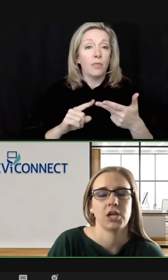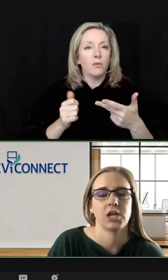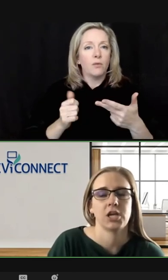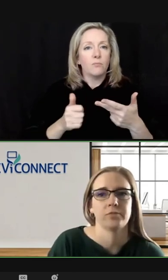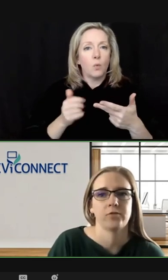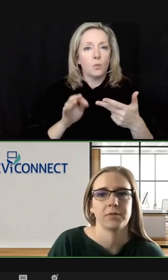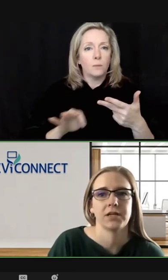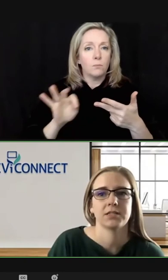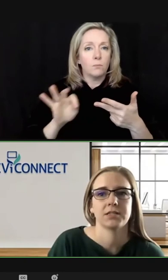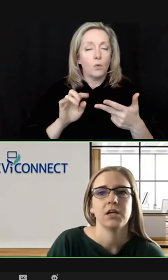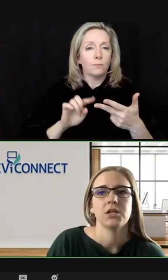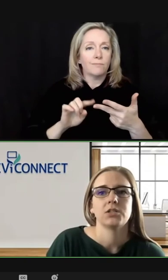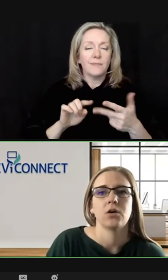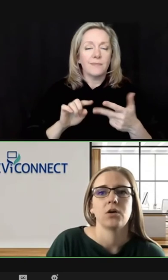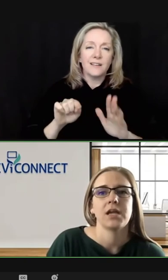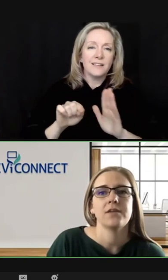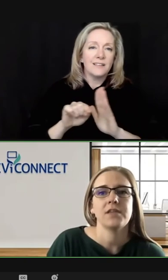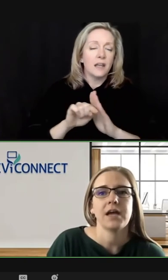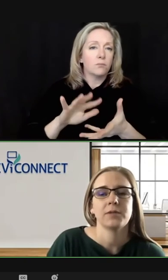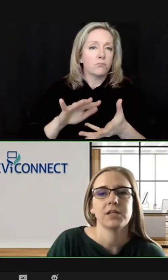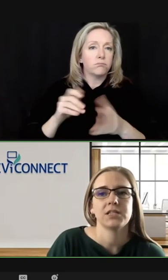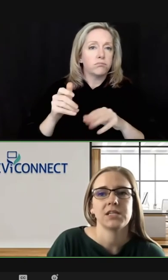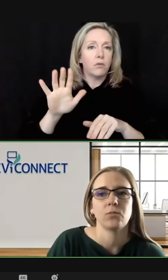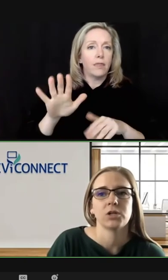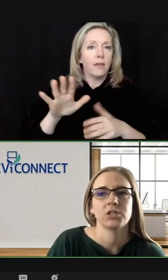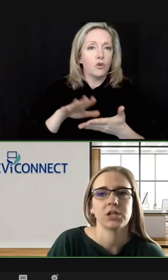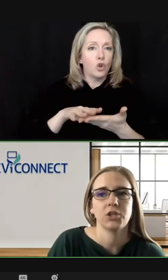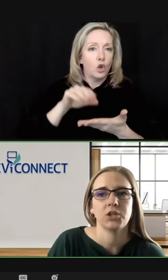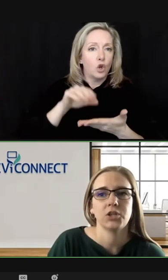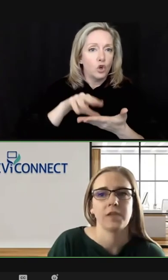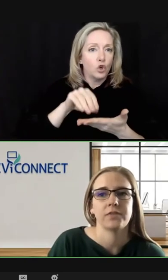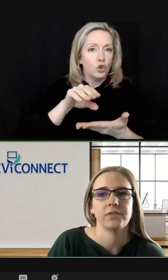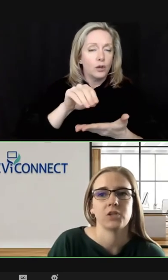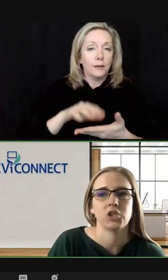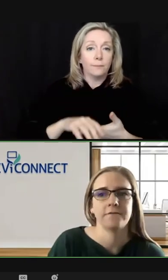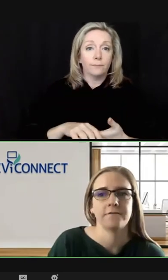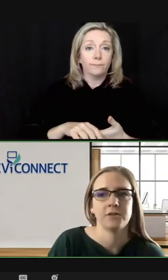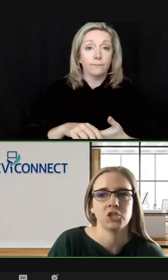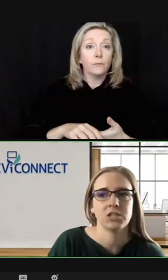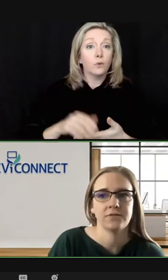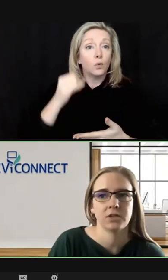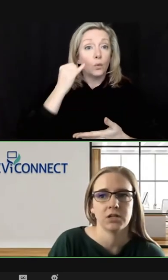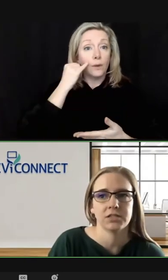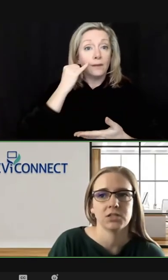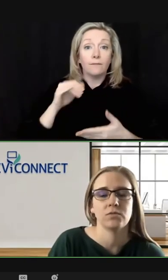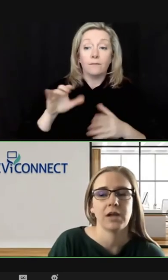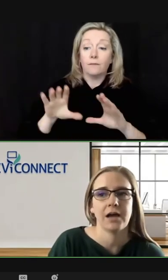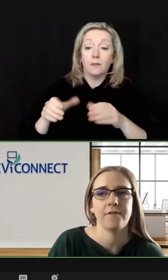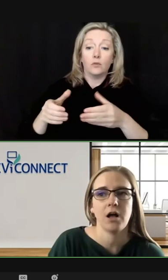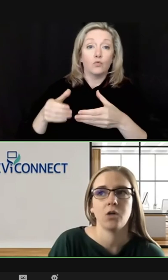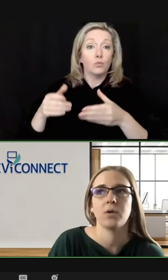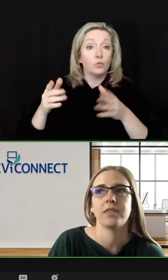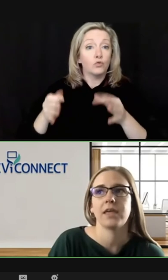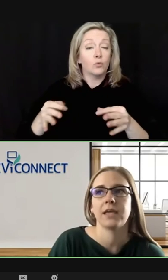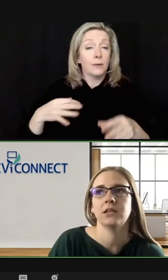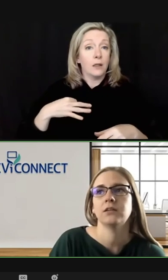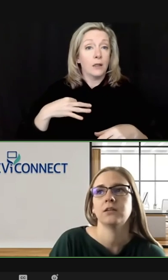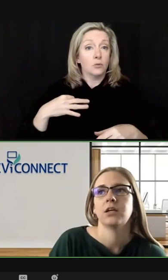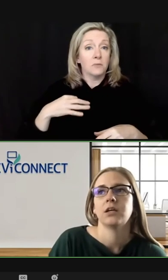child's educational performance. So if the eligibility team were to conclude that the child's vision difficulties do not